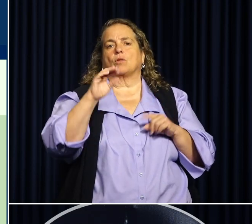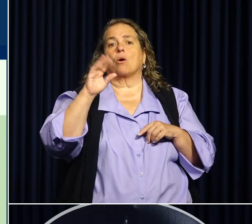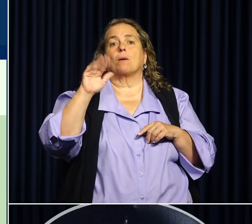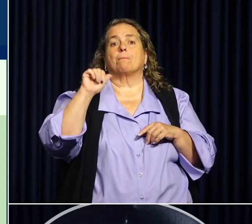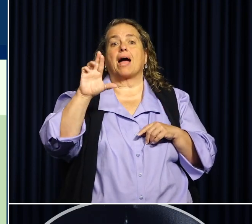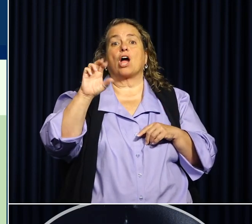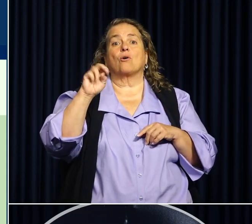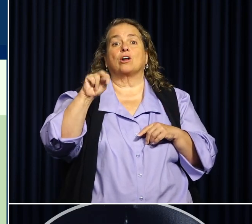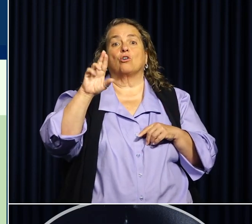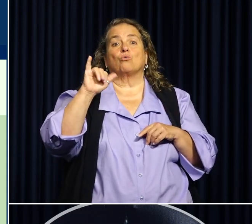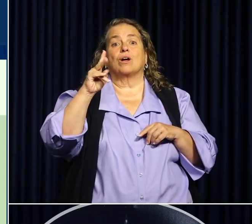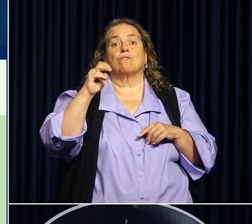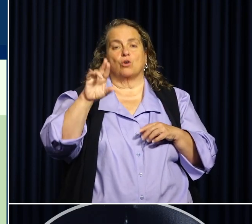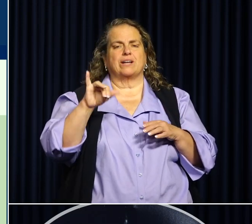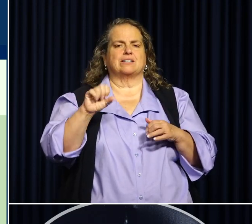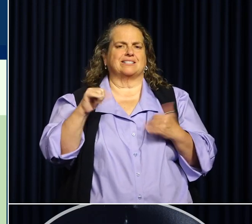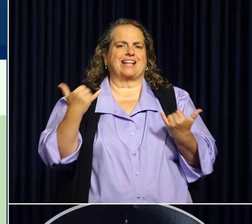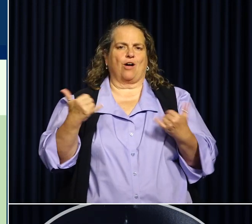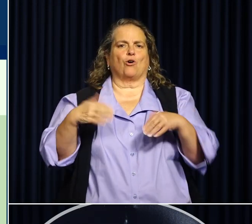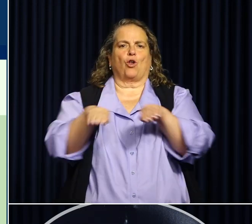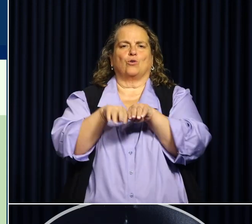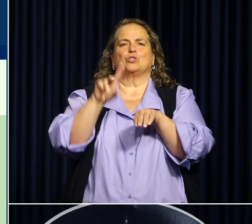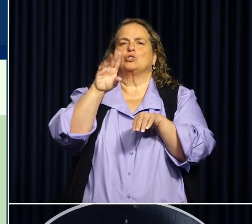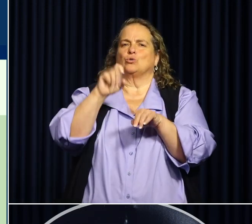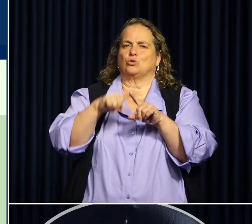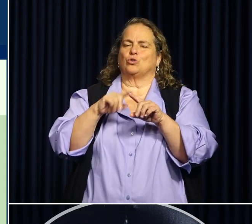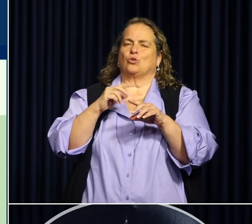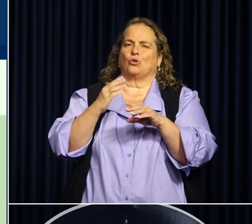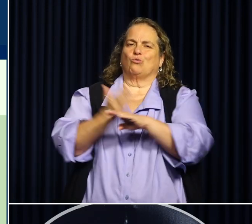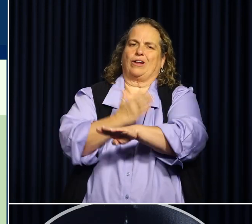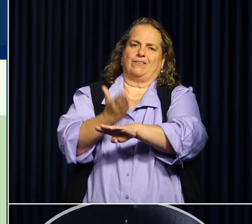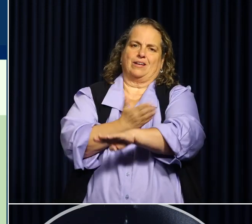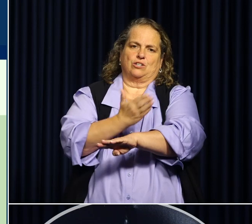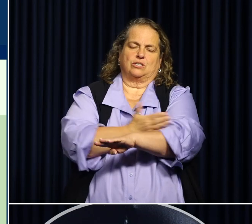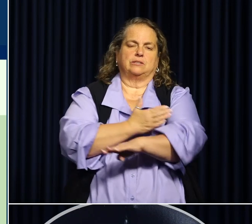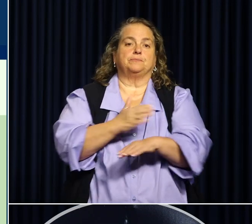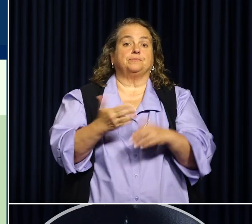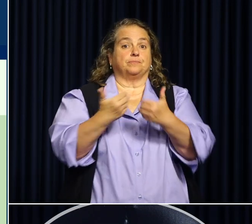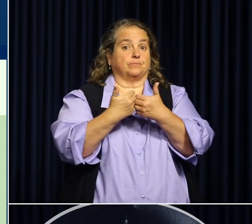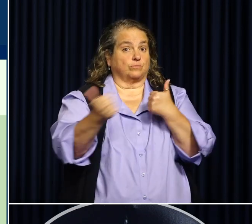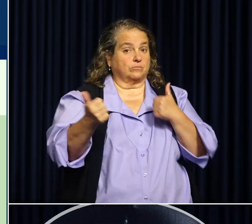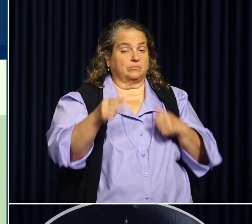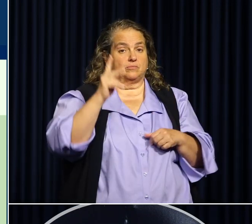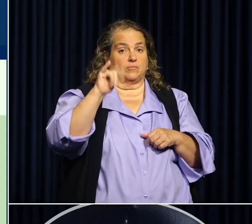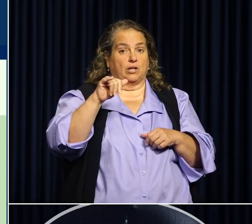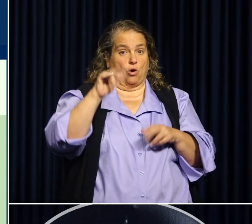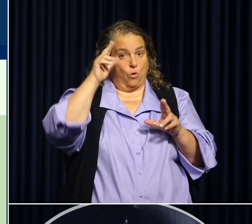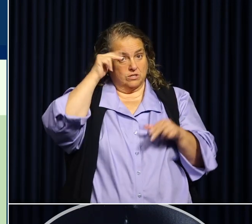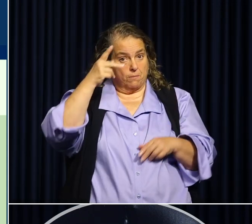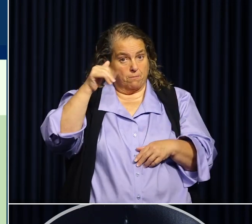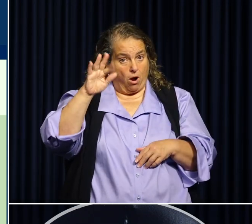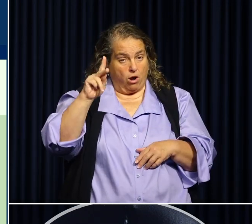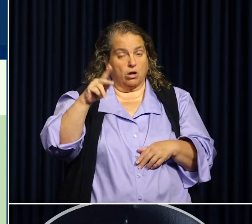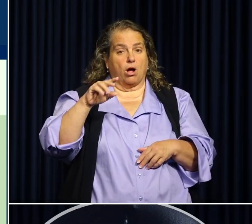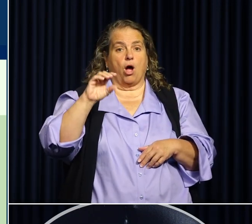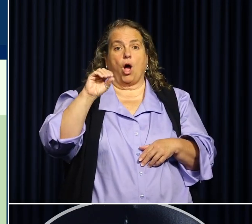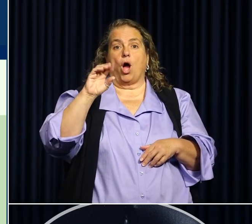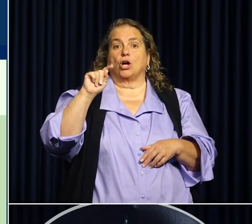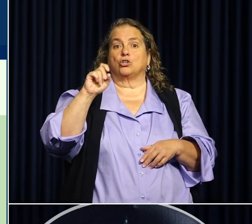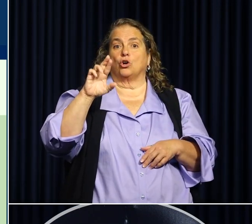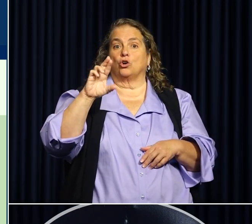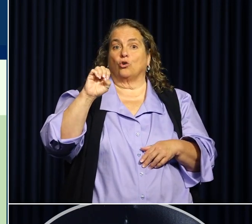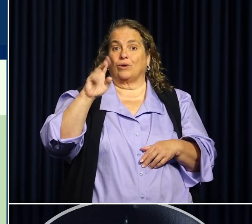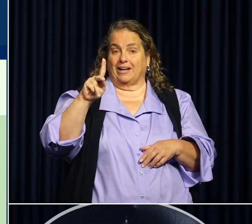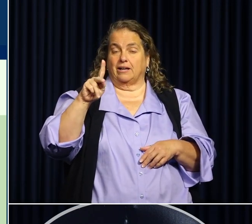to renovations. Separately, the Kentucky Horse Park, Otter Creek, and State Park campgrounds will open